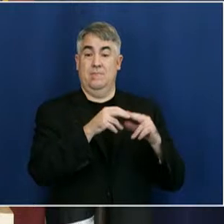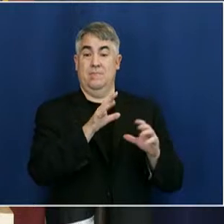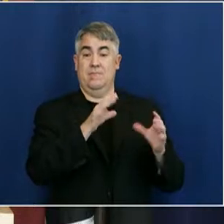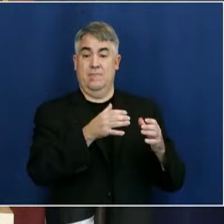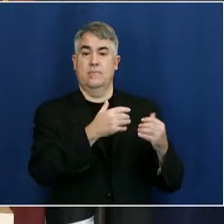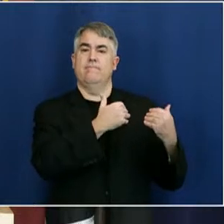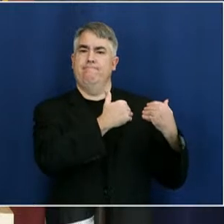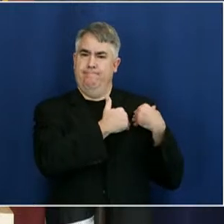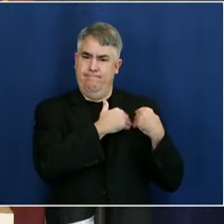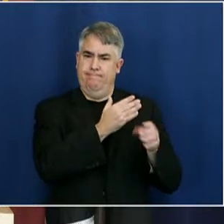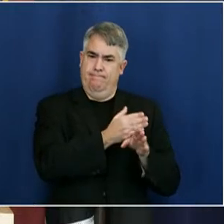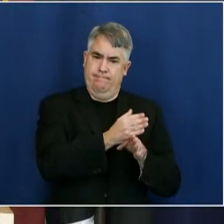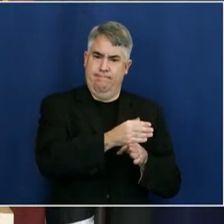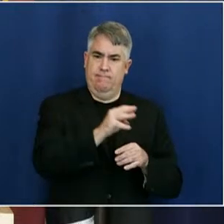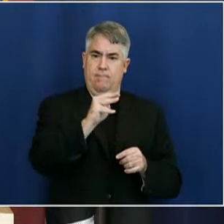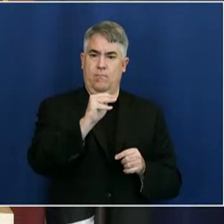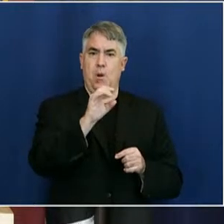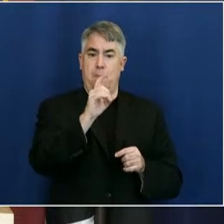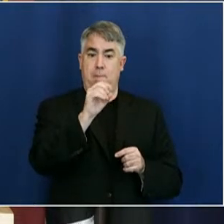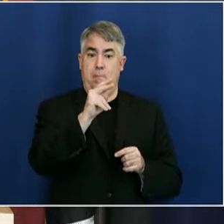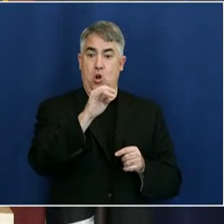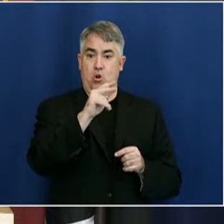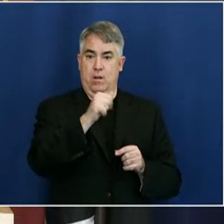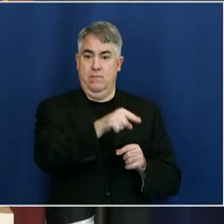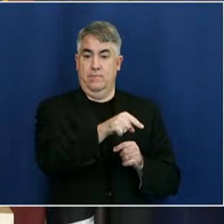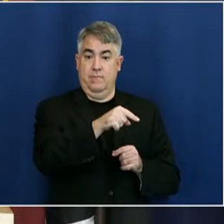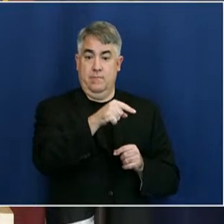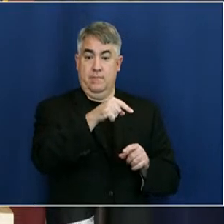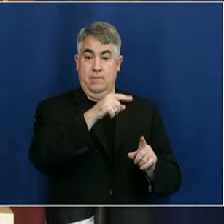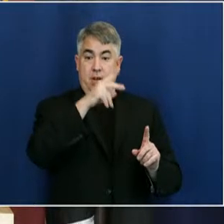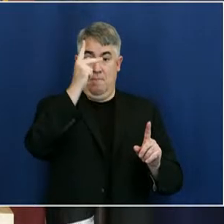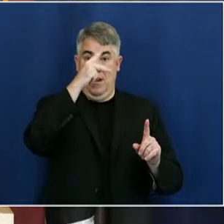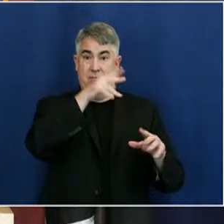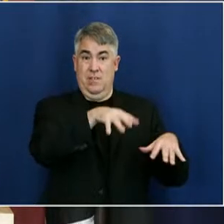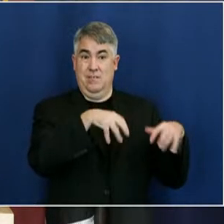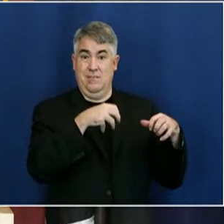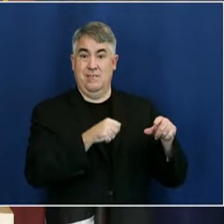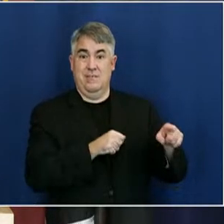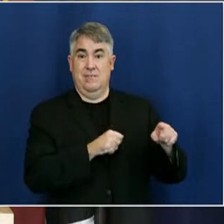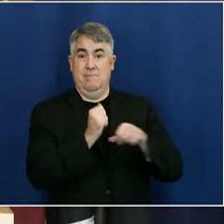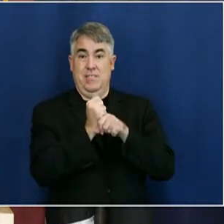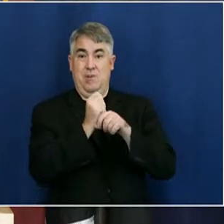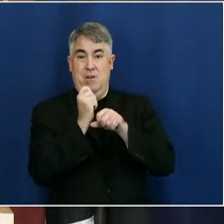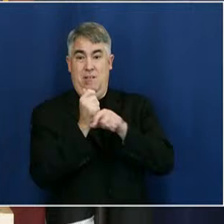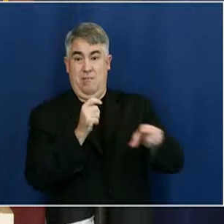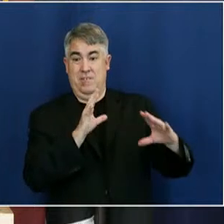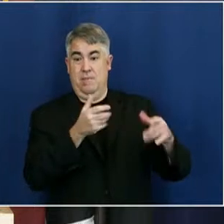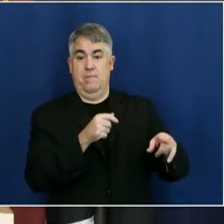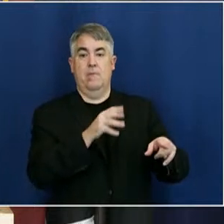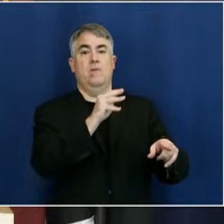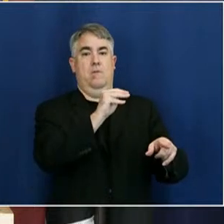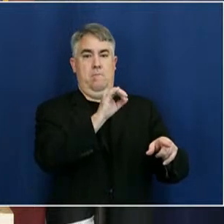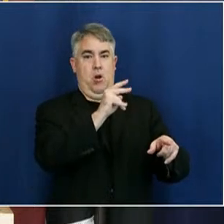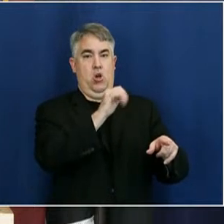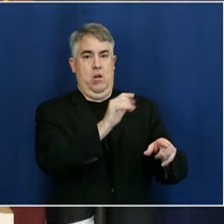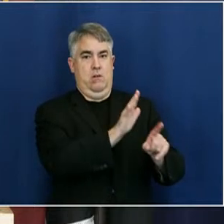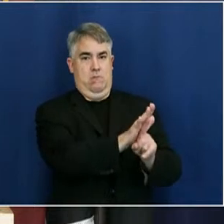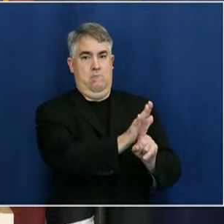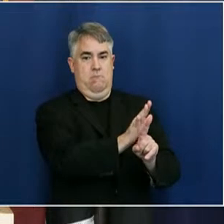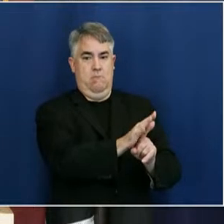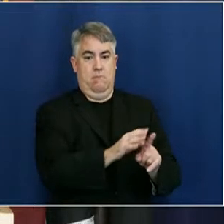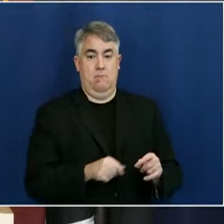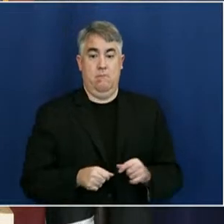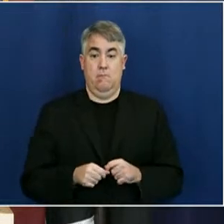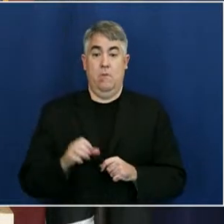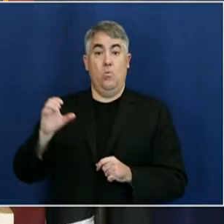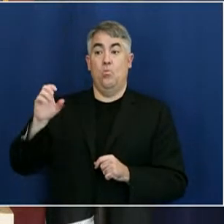two examples you gave, the Petco site is administering Moderna. The Chula Vista site is administering Pfizer. So when we miss